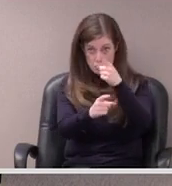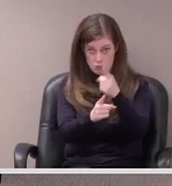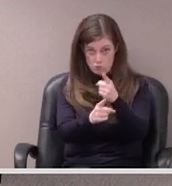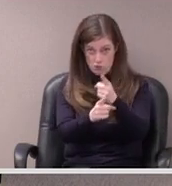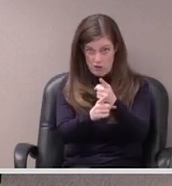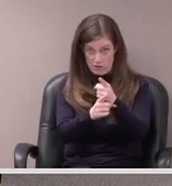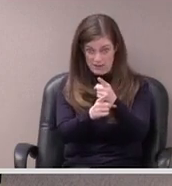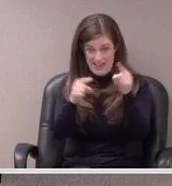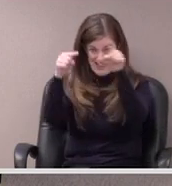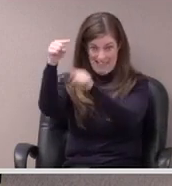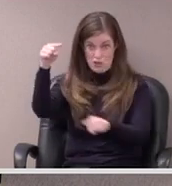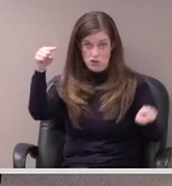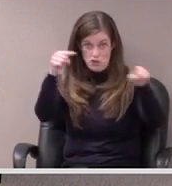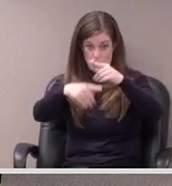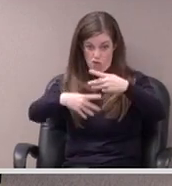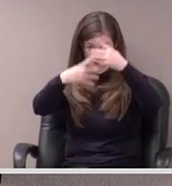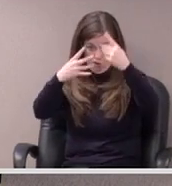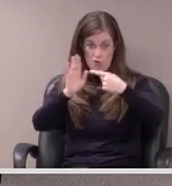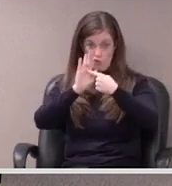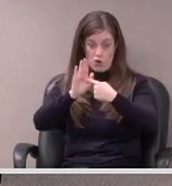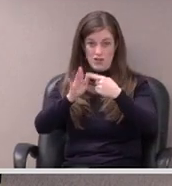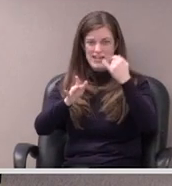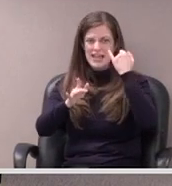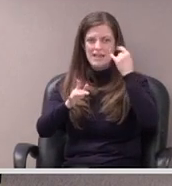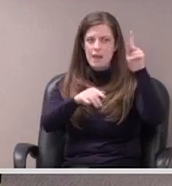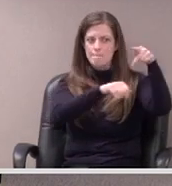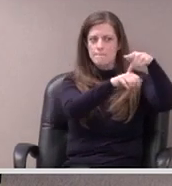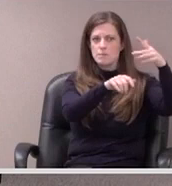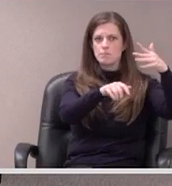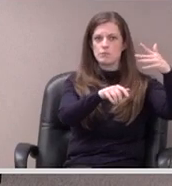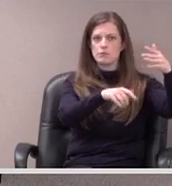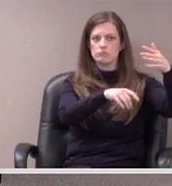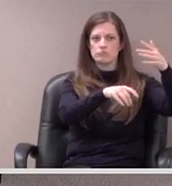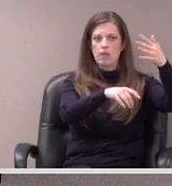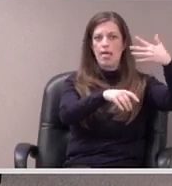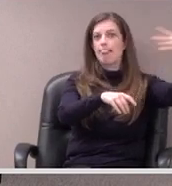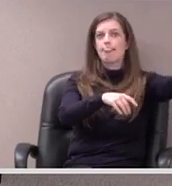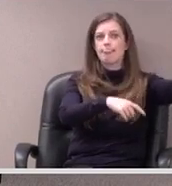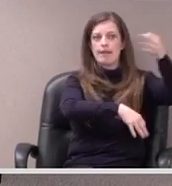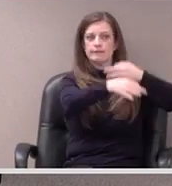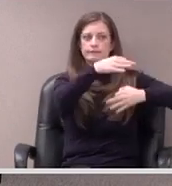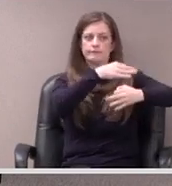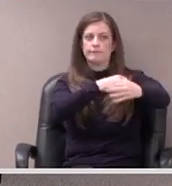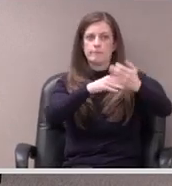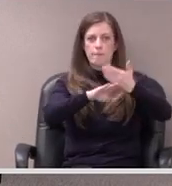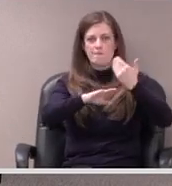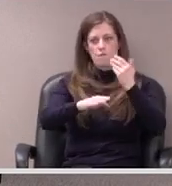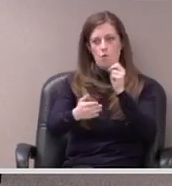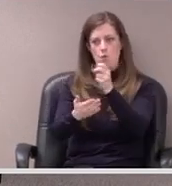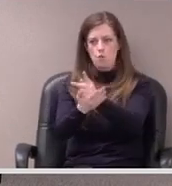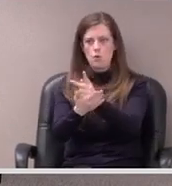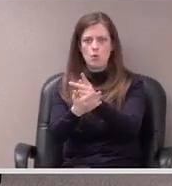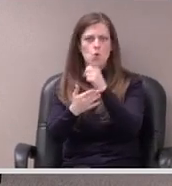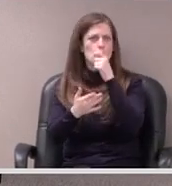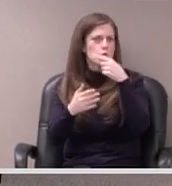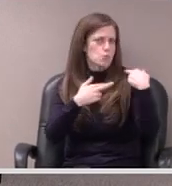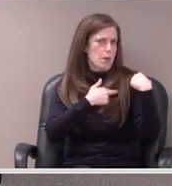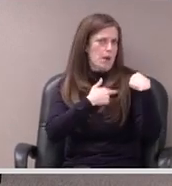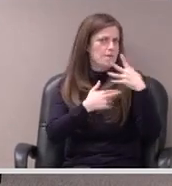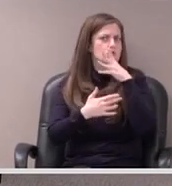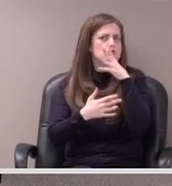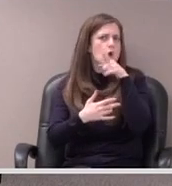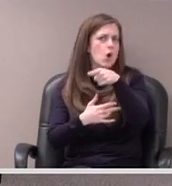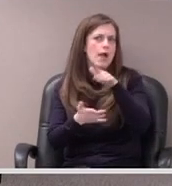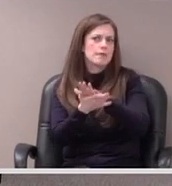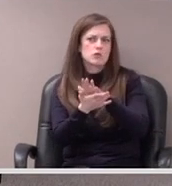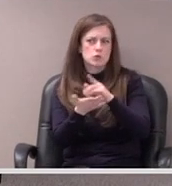So if that principal leaves before the approval, what's the process for talking to whoever's at the school at that time to